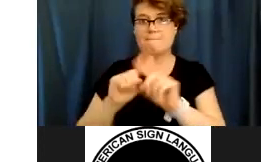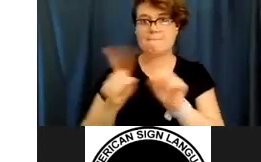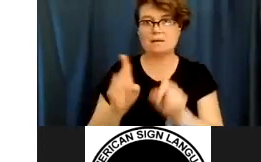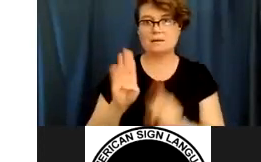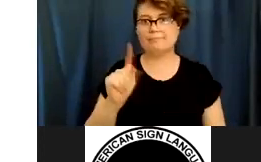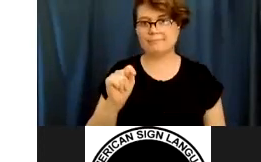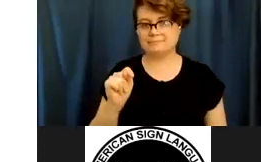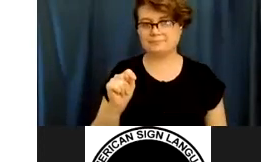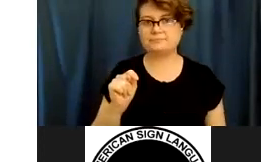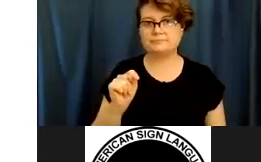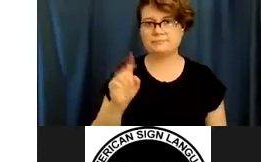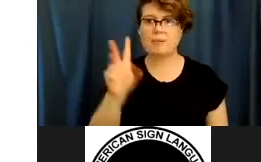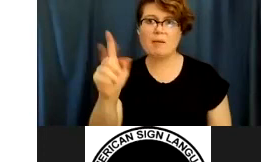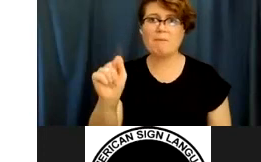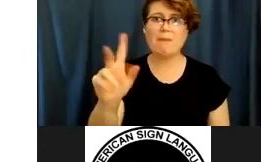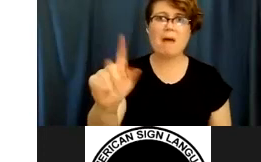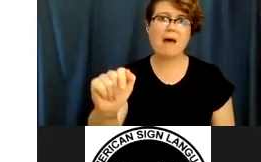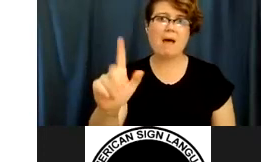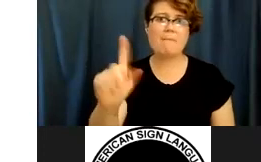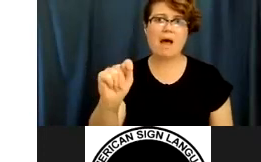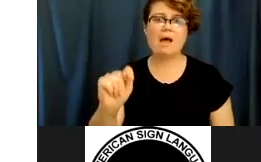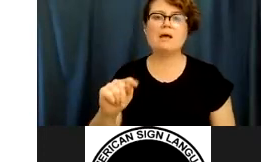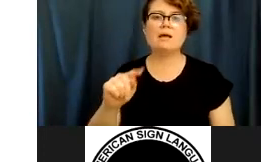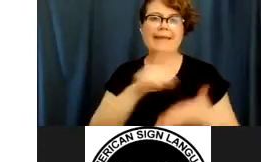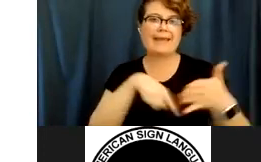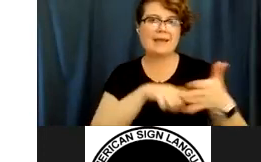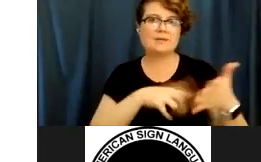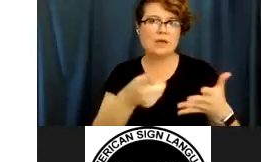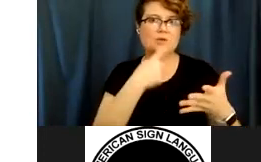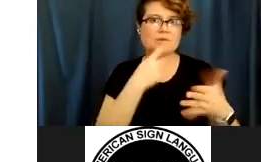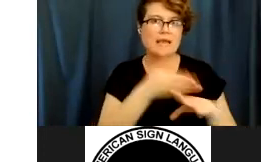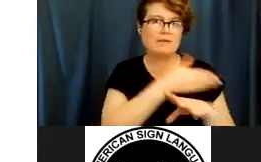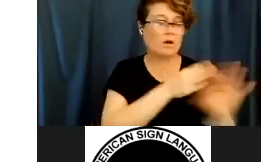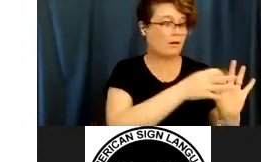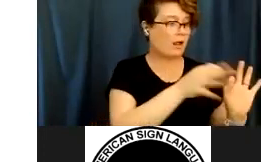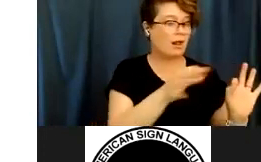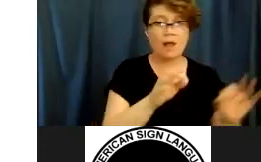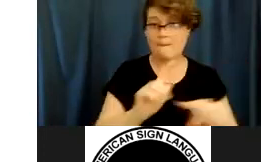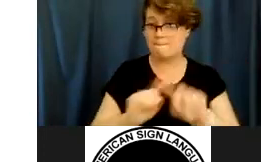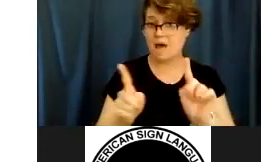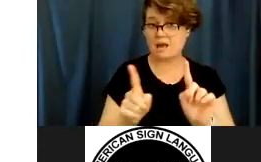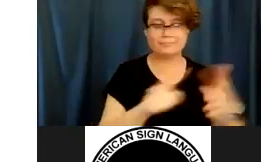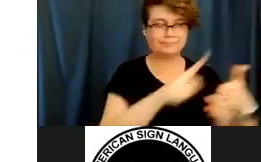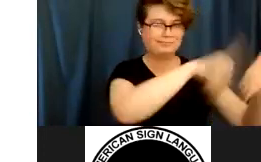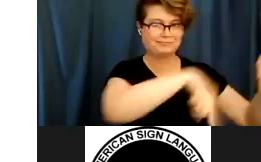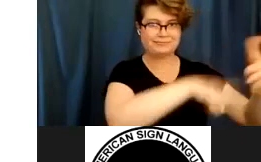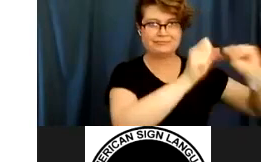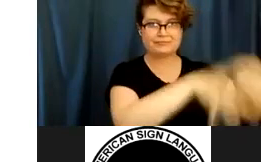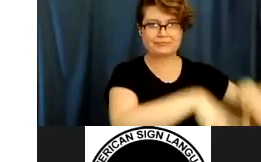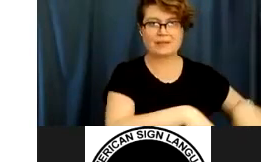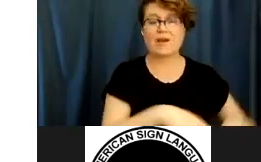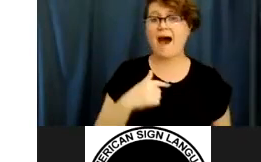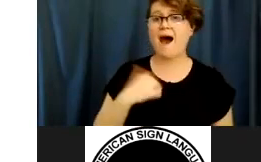functions to cross out whatever came before it and invalidate it. So think about, I'm feeling really